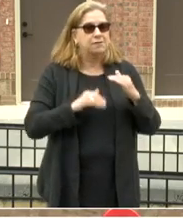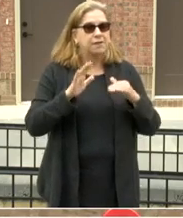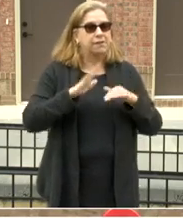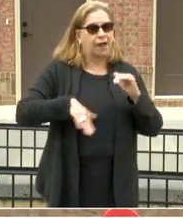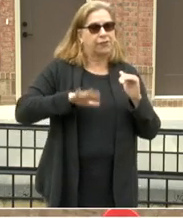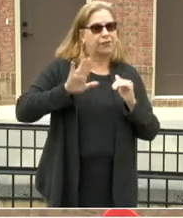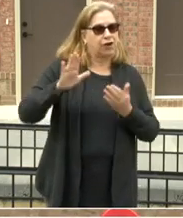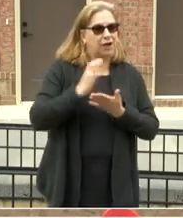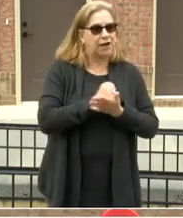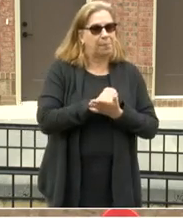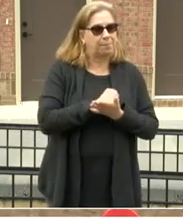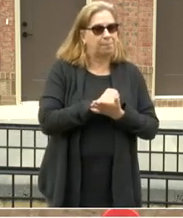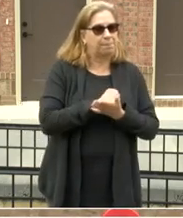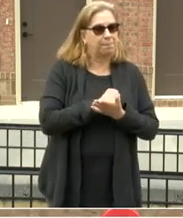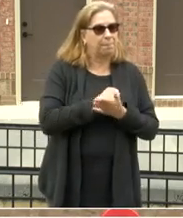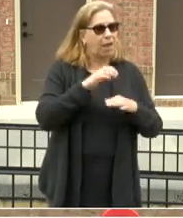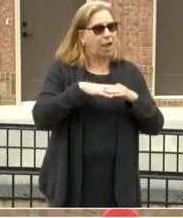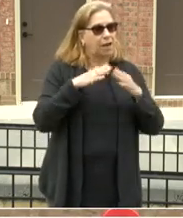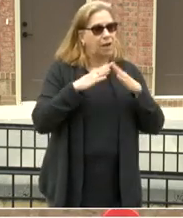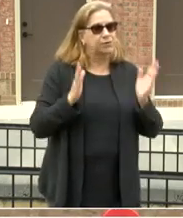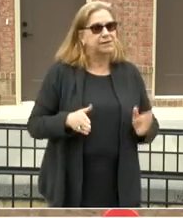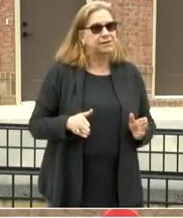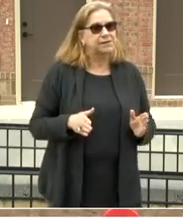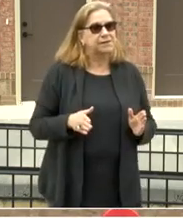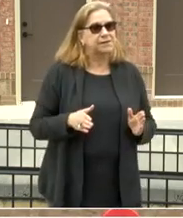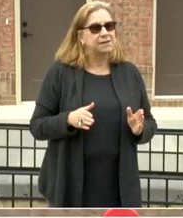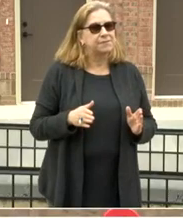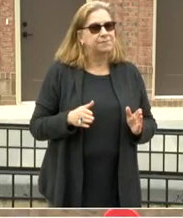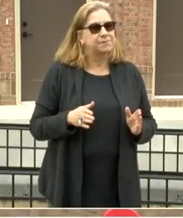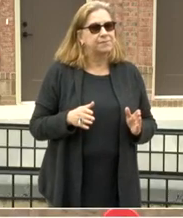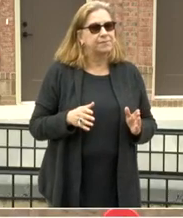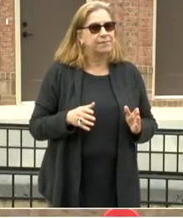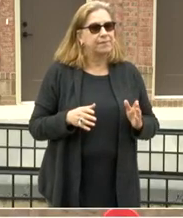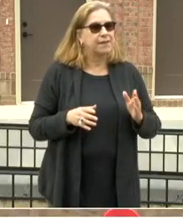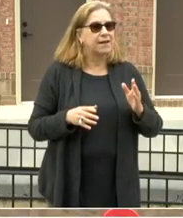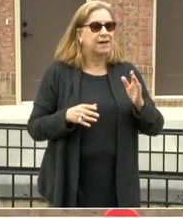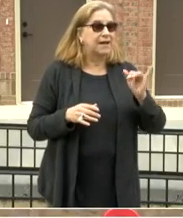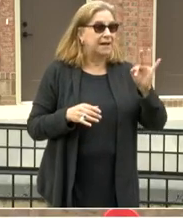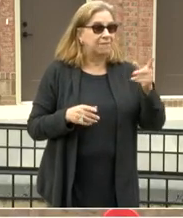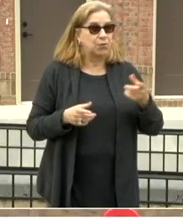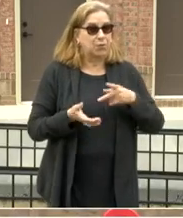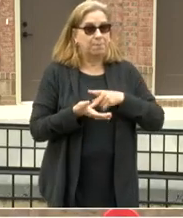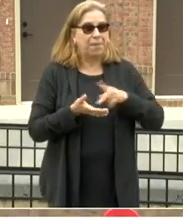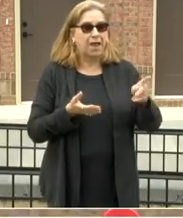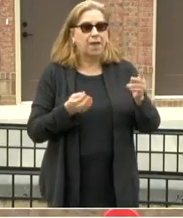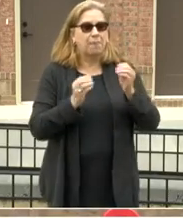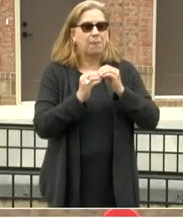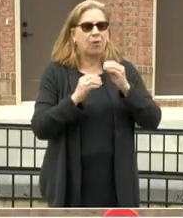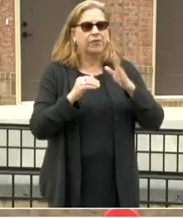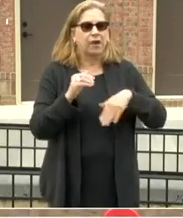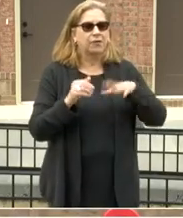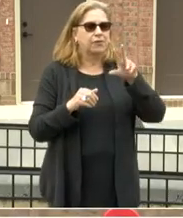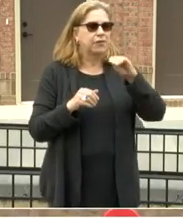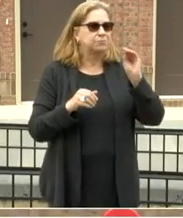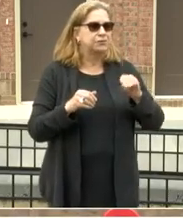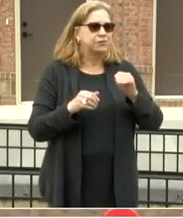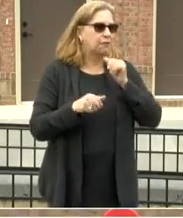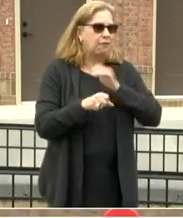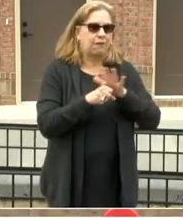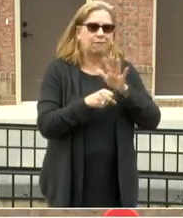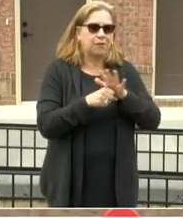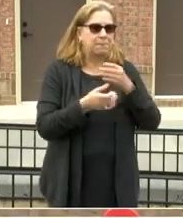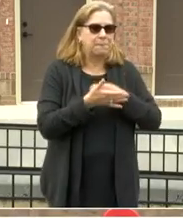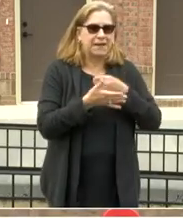spend more than 30% of their income on housing, they start to feel housing squeezed or